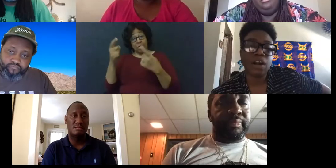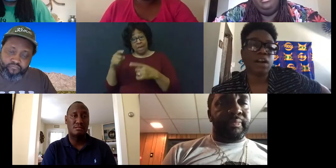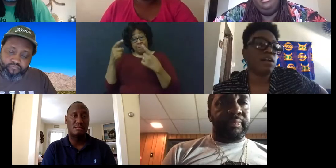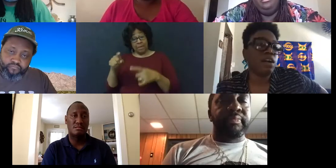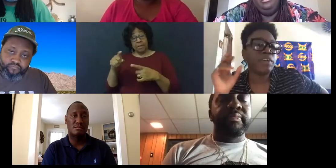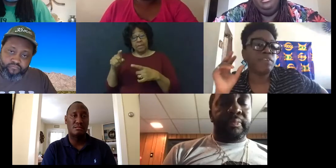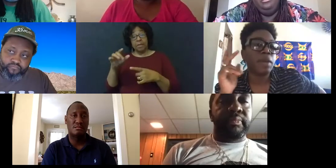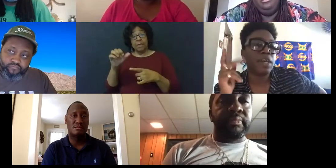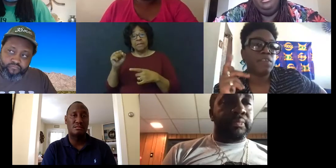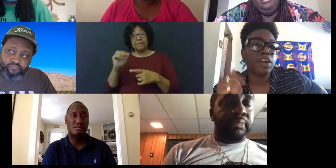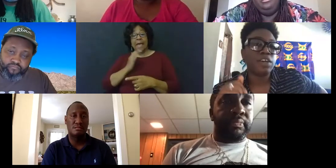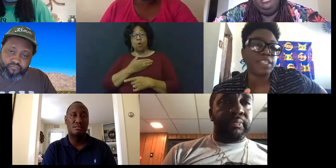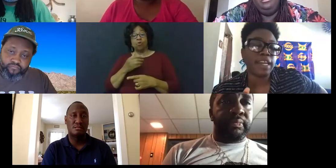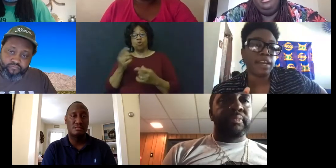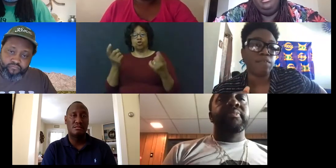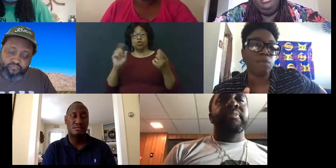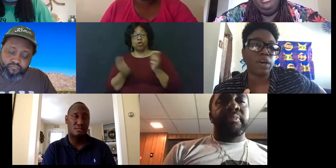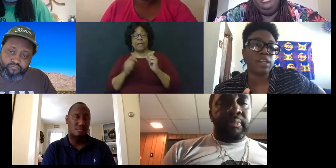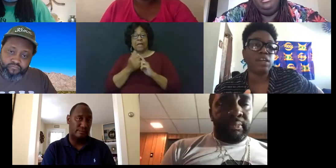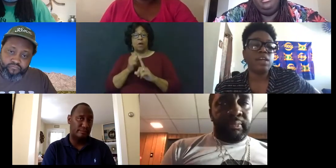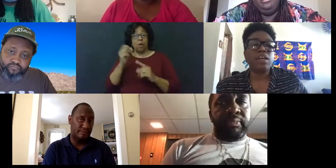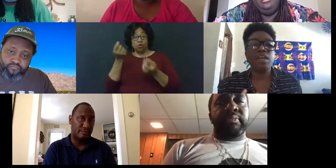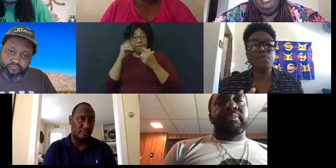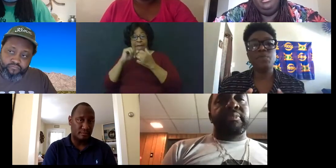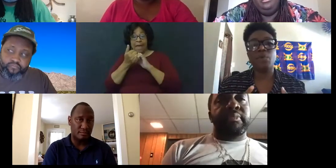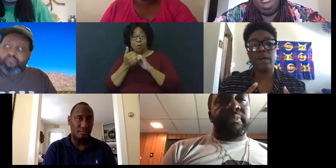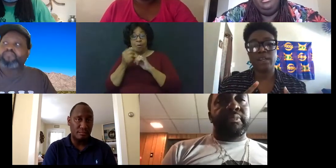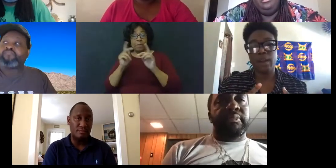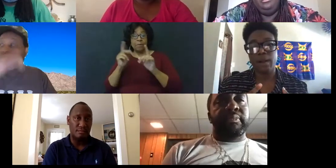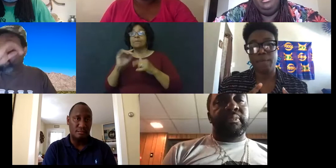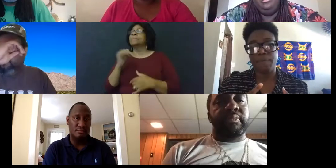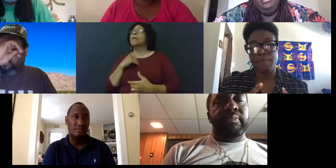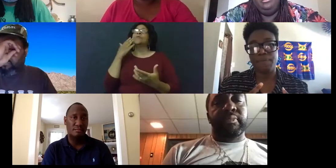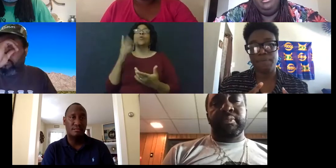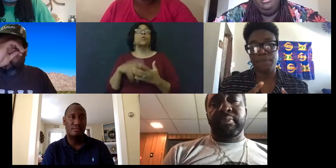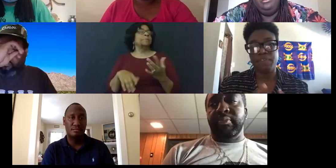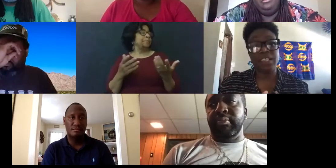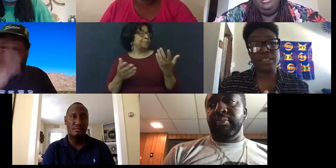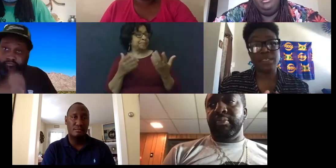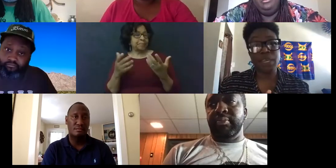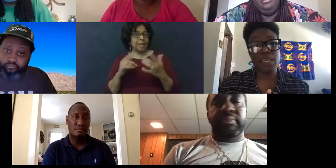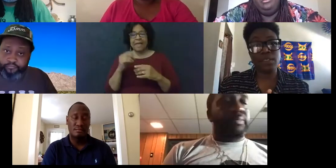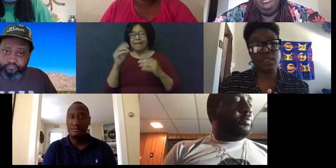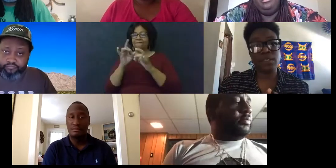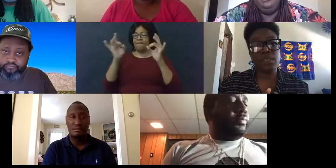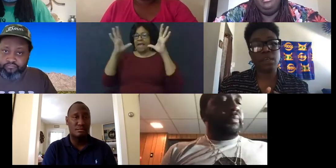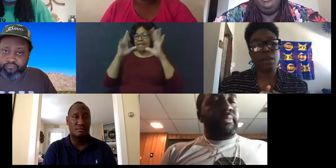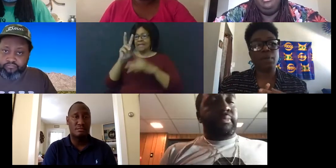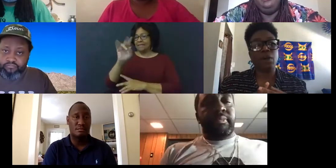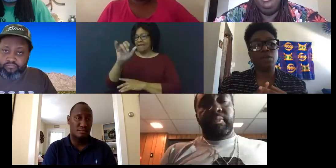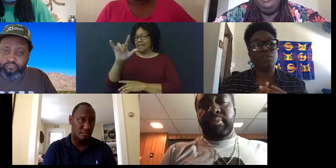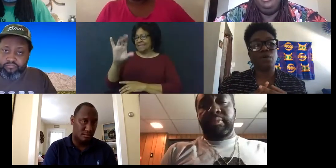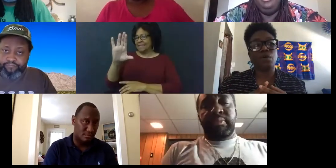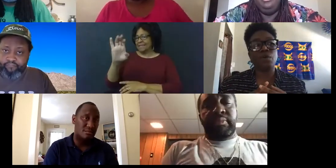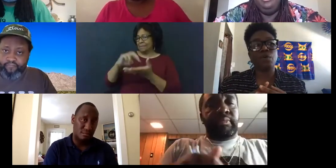is a reframing of our understanding of what, not only what violence means,